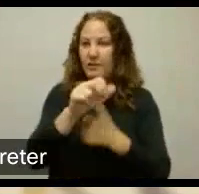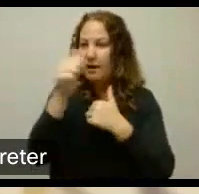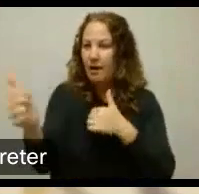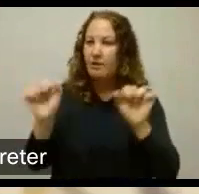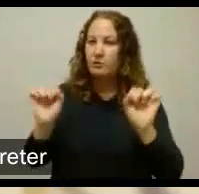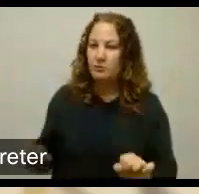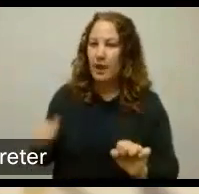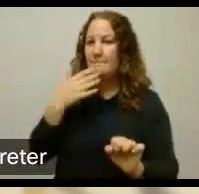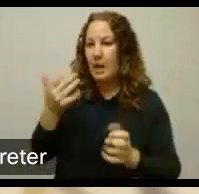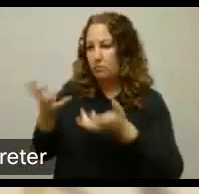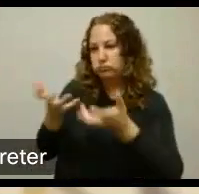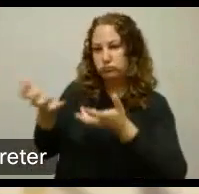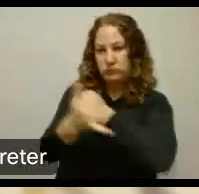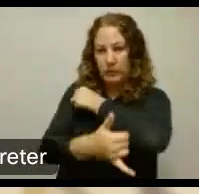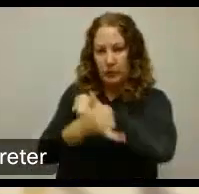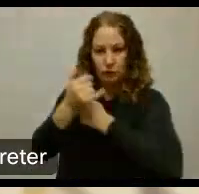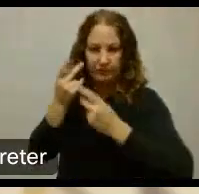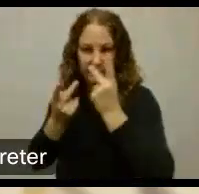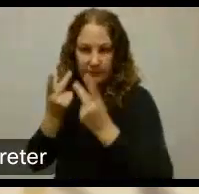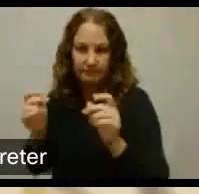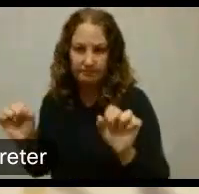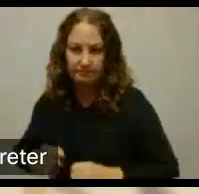can better engage with the country you're visiting.